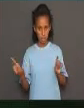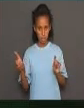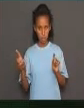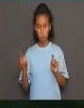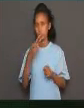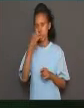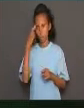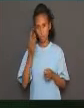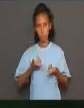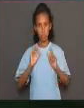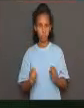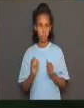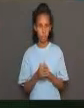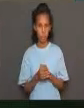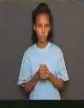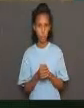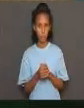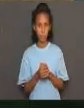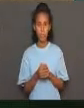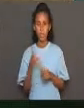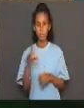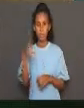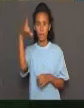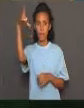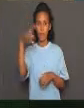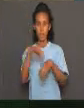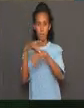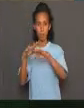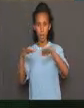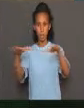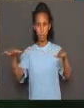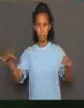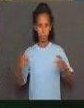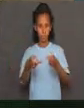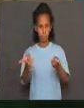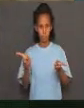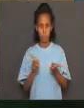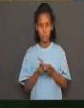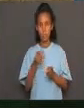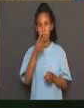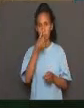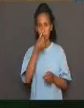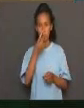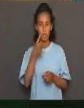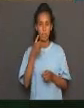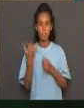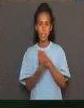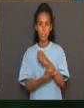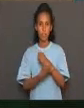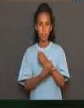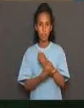different reasons. The highlands and plateaus in Ethiopia, which are the